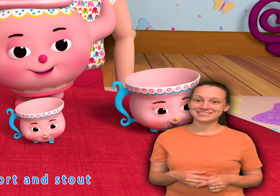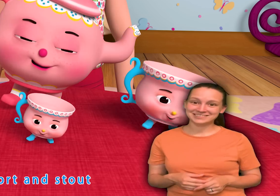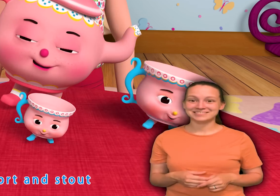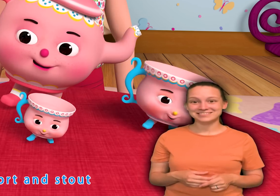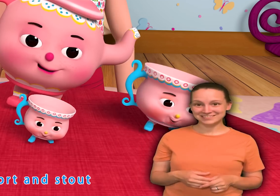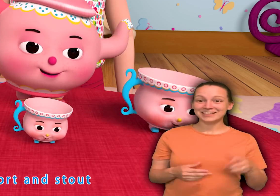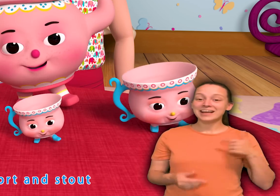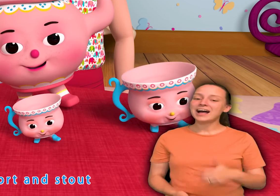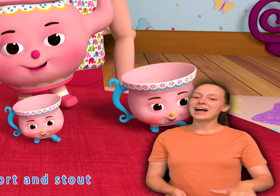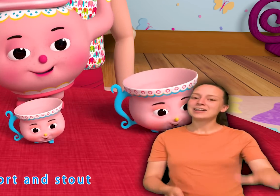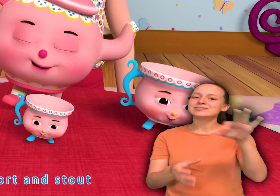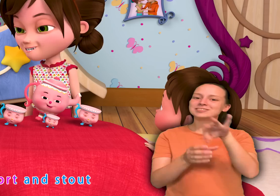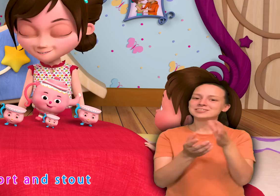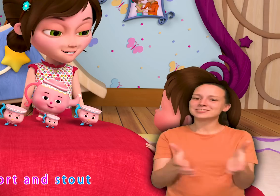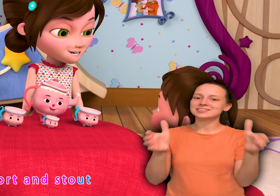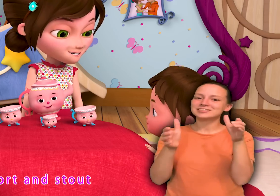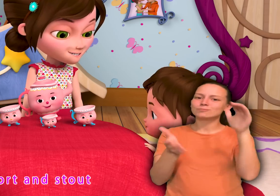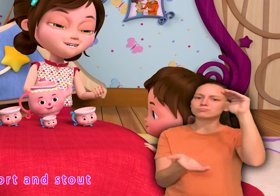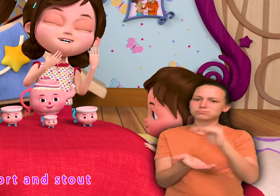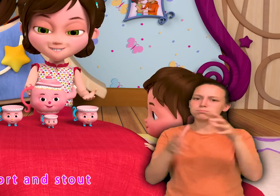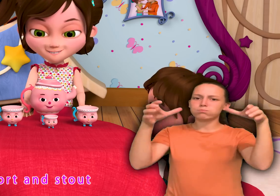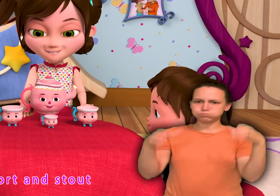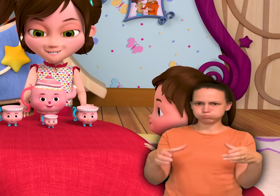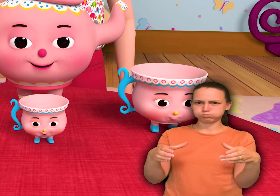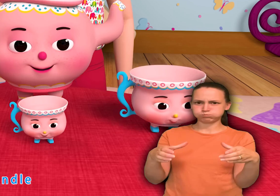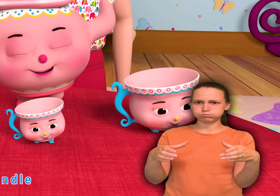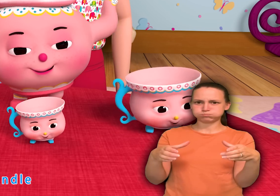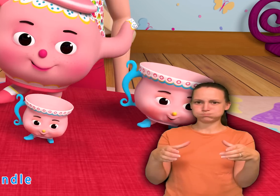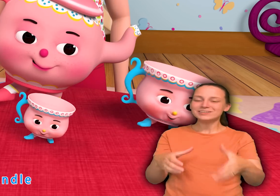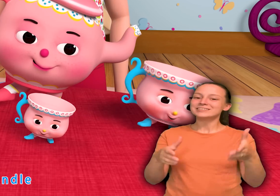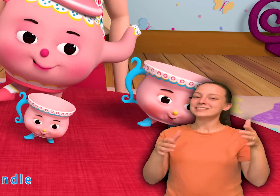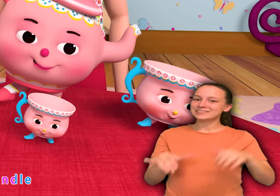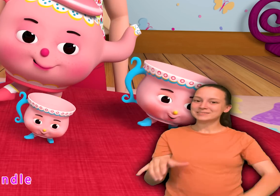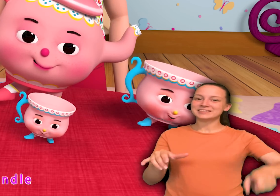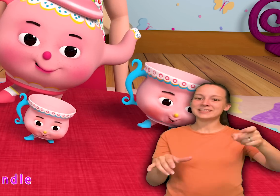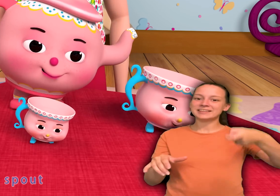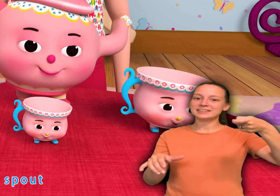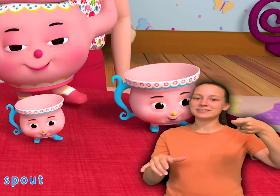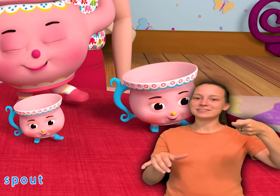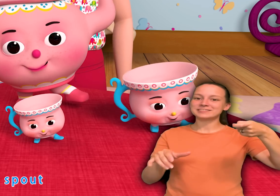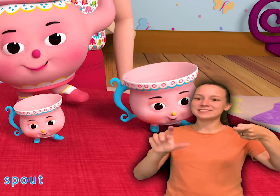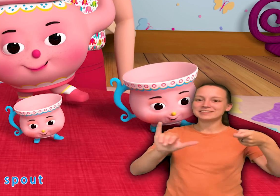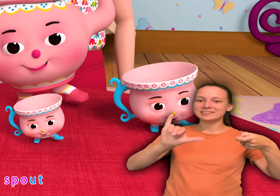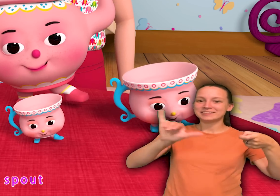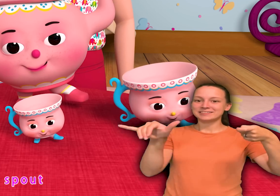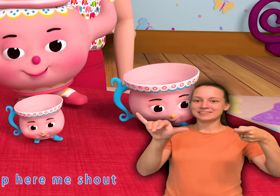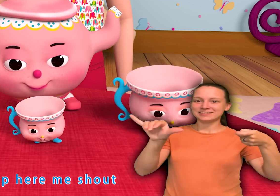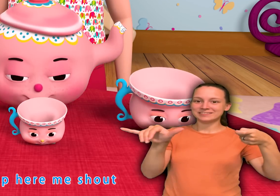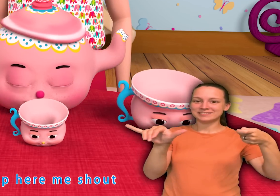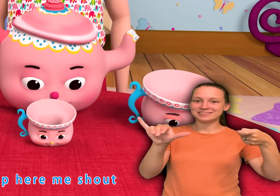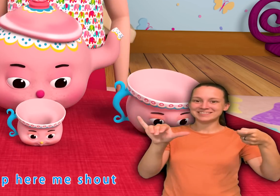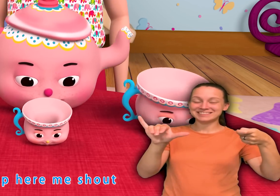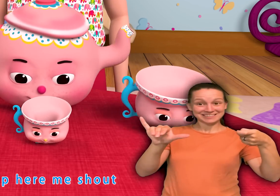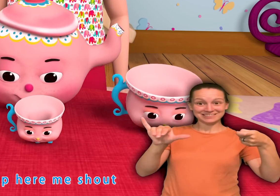Teapot I'm a little teapot short and stout here is my hand and here is my